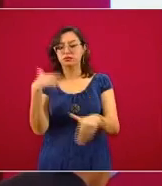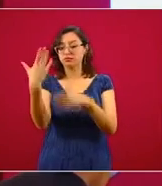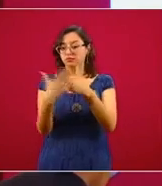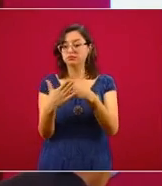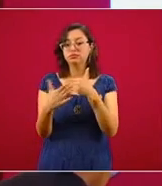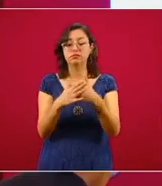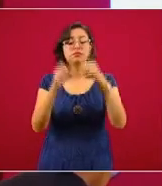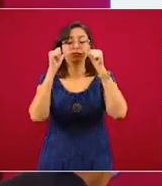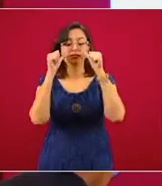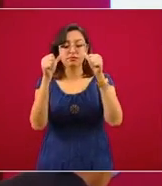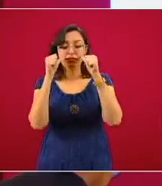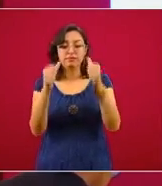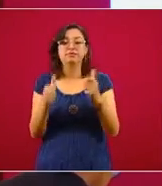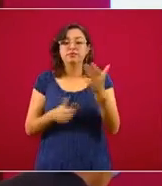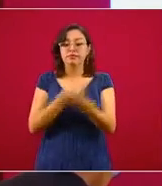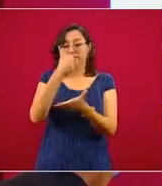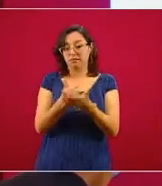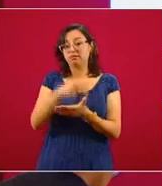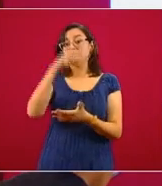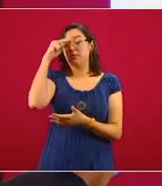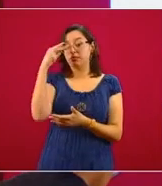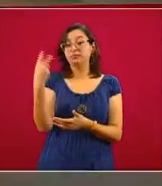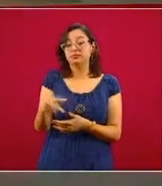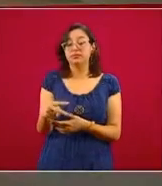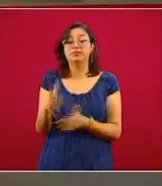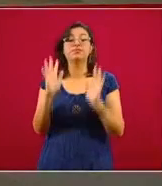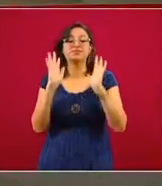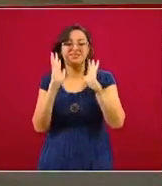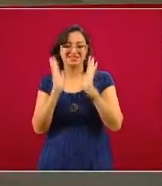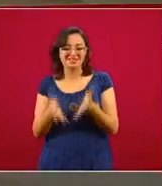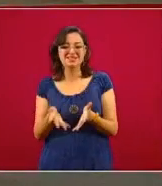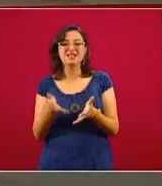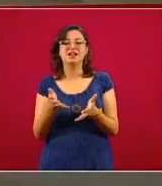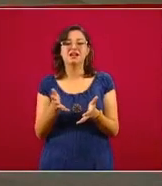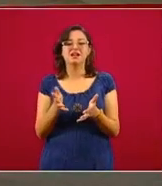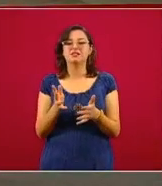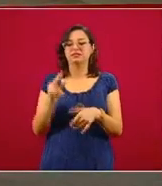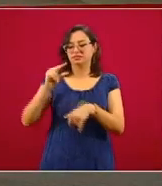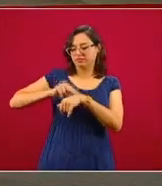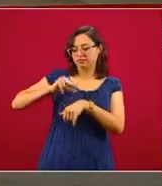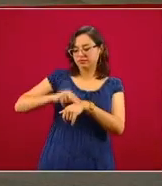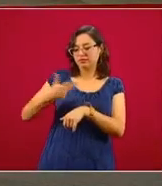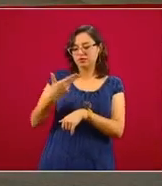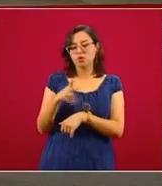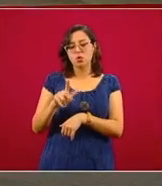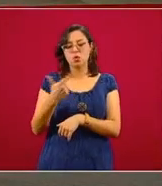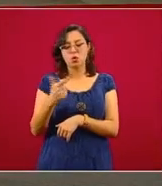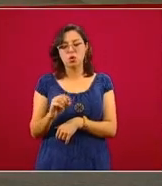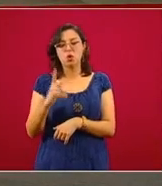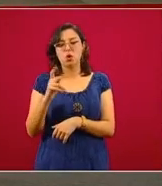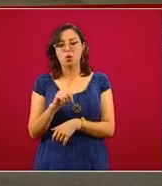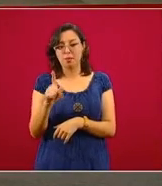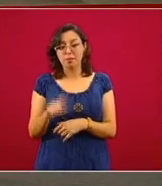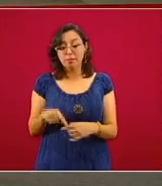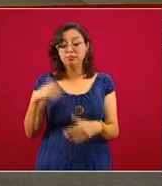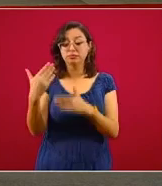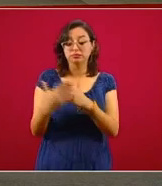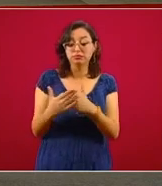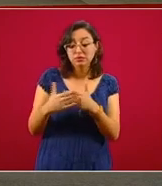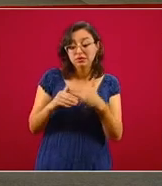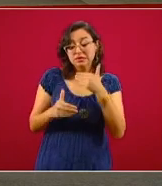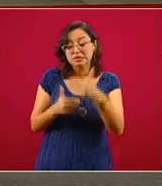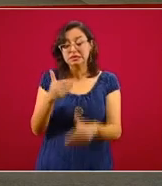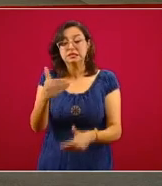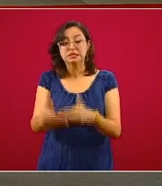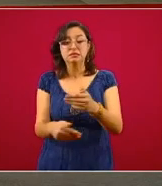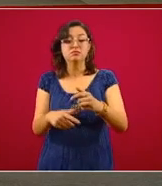coming. And with the city, they have seen exactly how Dr. Lopez Catel showed us. We can see